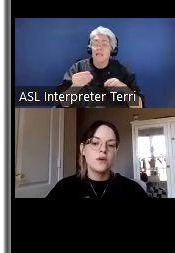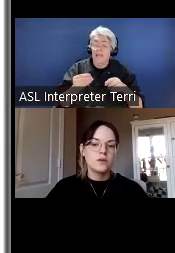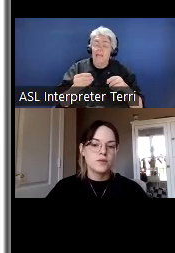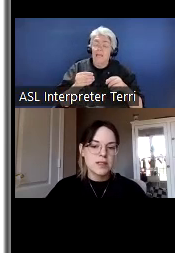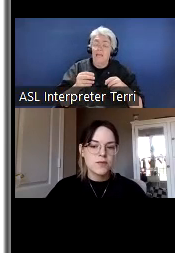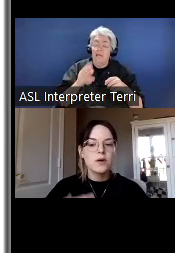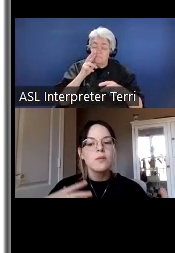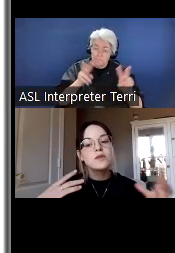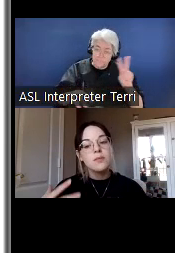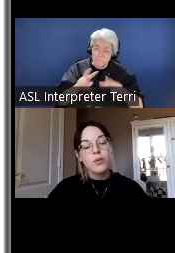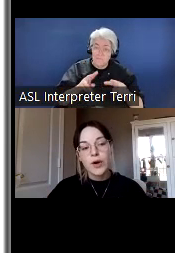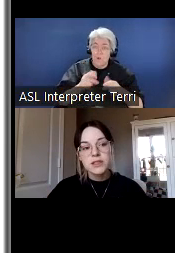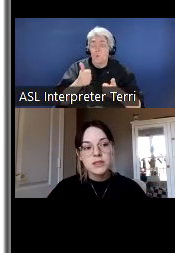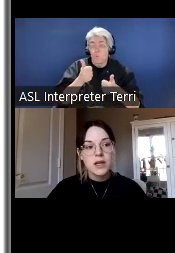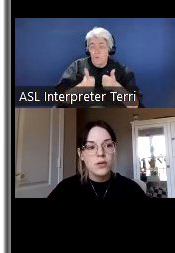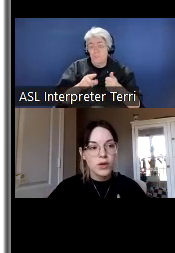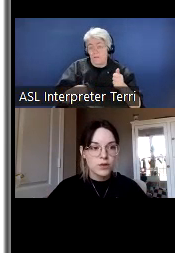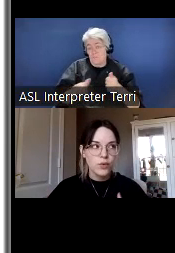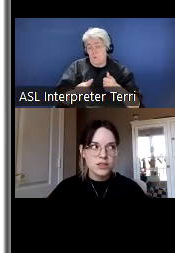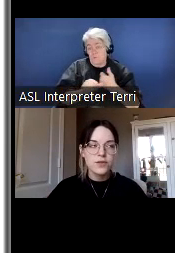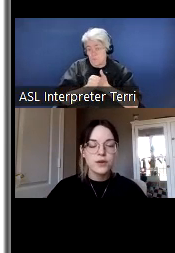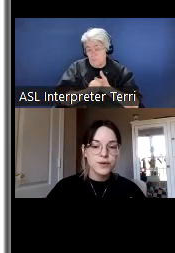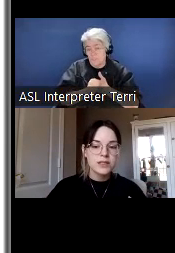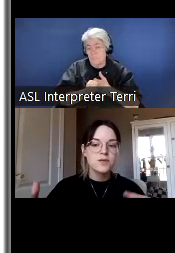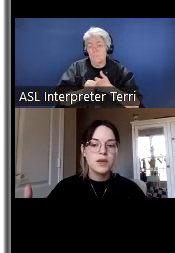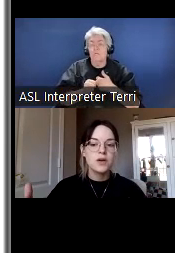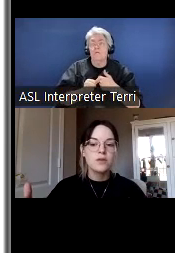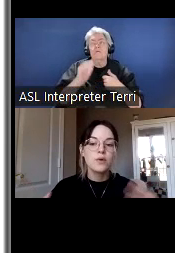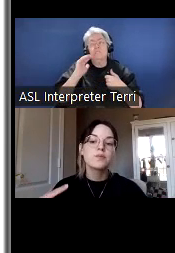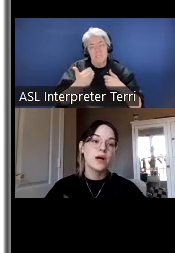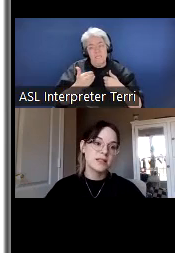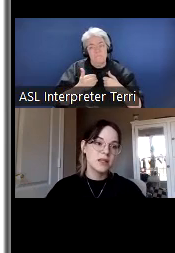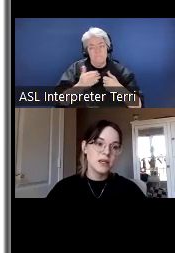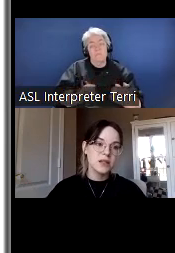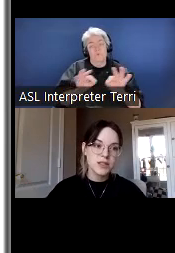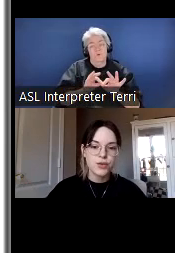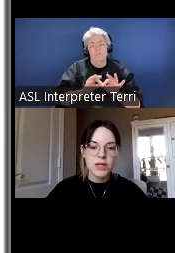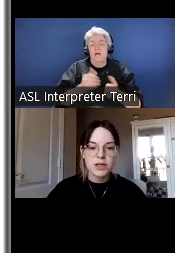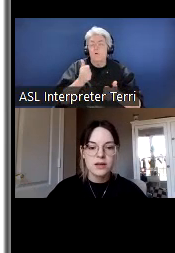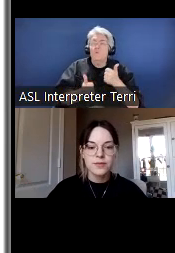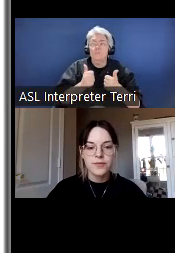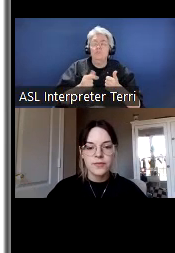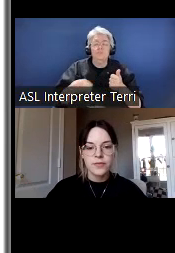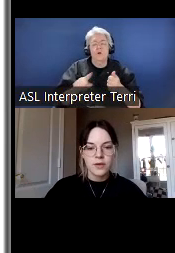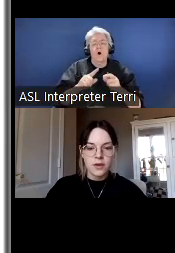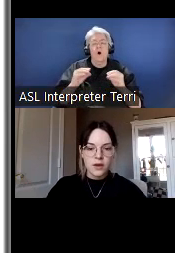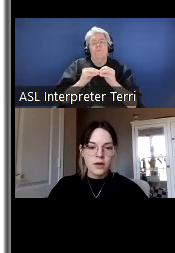which of those risks feel most important and which of those risks feel most present in their